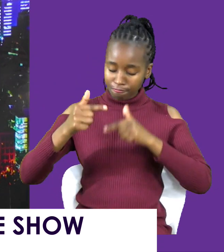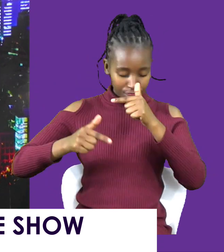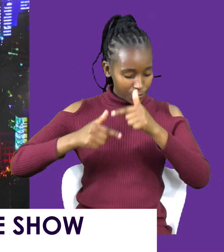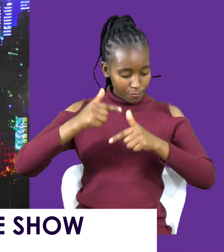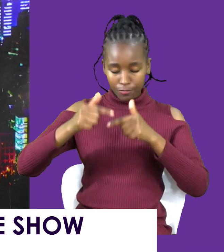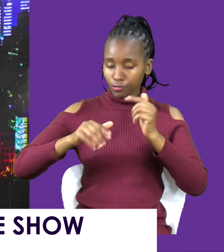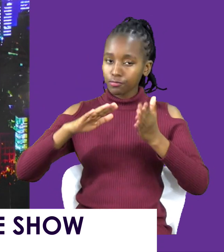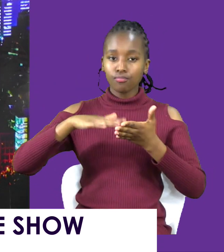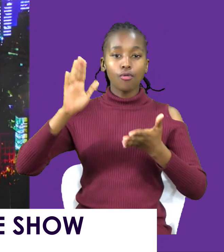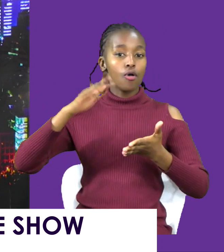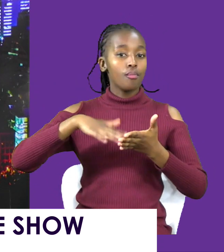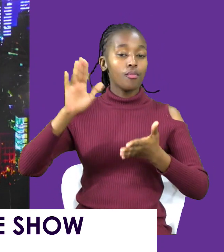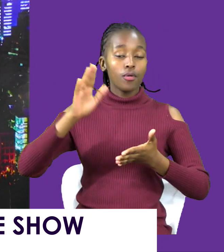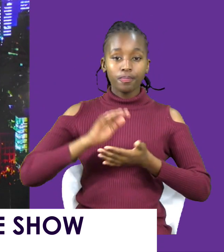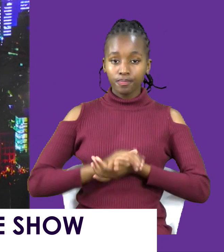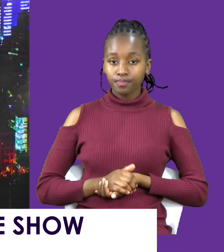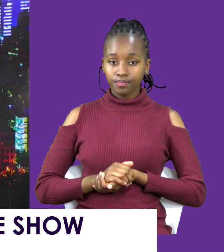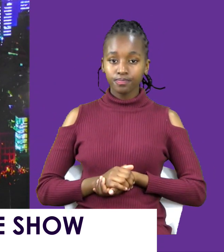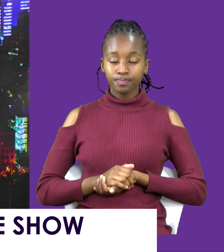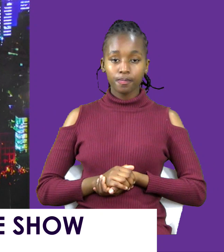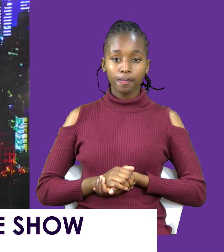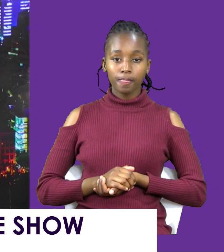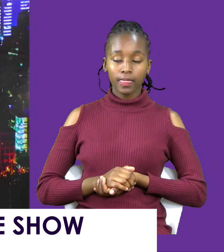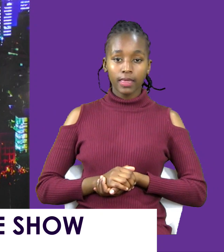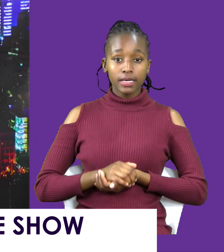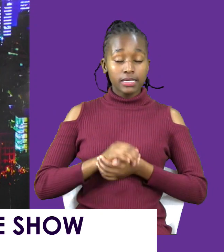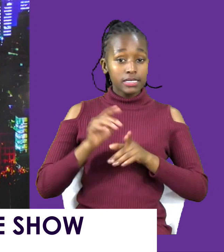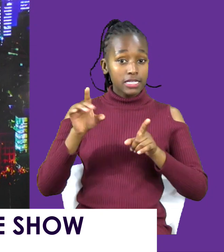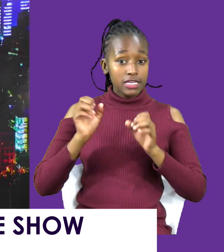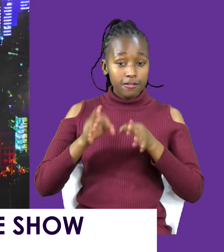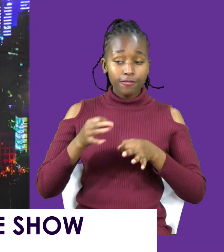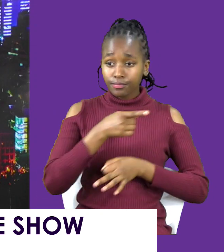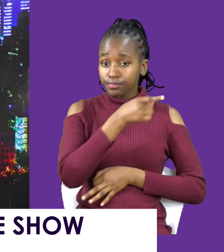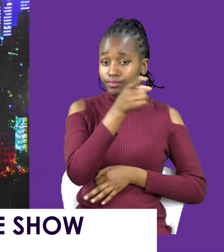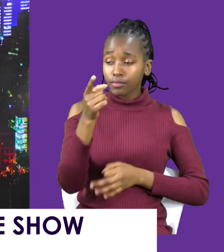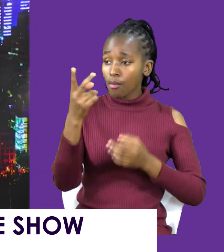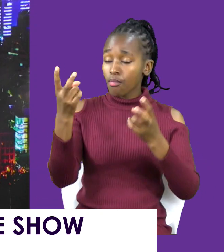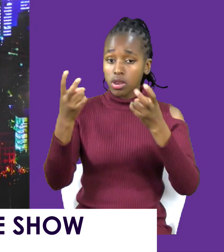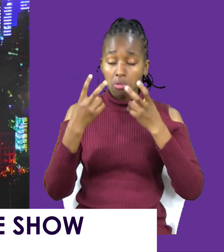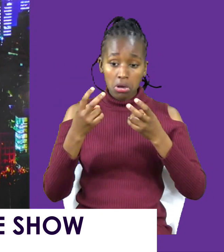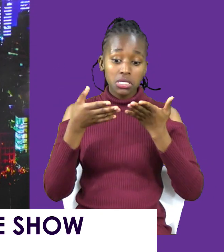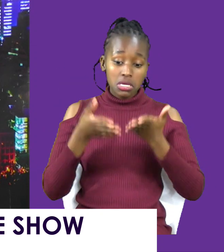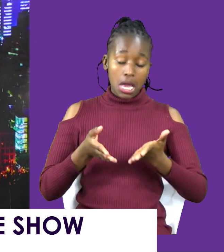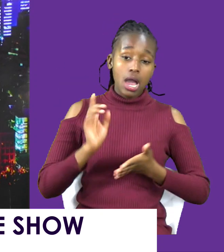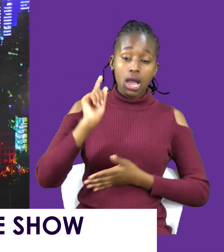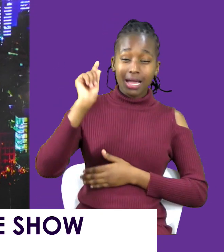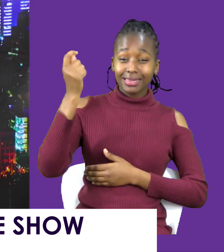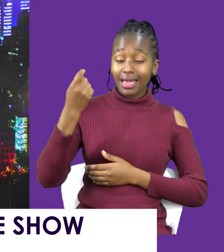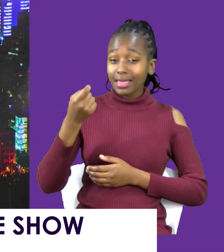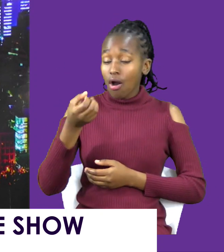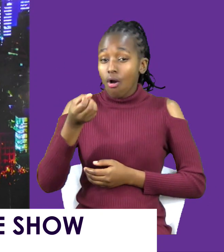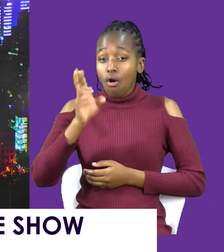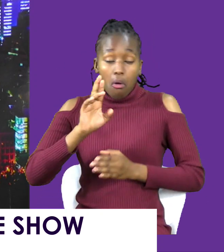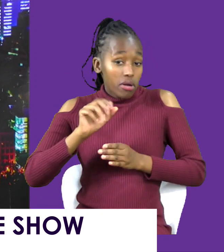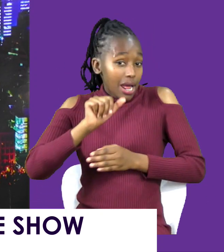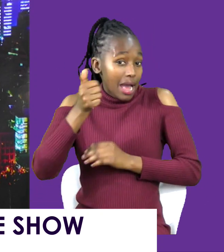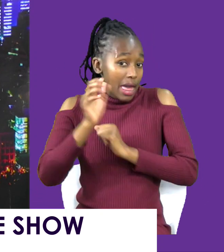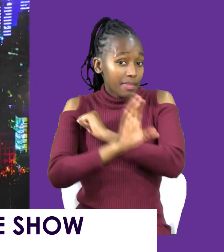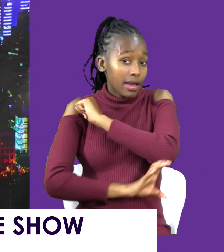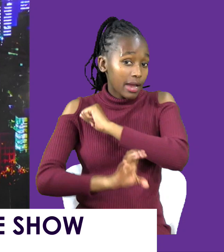me moving. By the way, wherever you are watching this in Kenya or beyond,